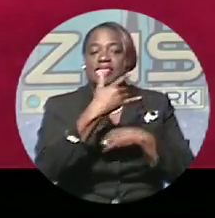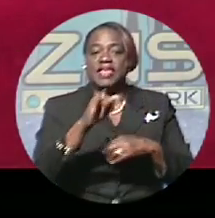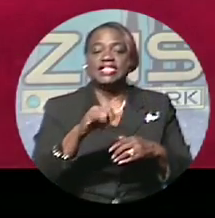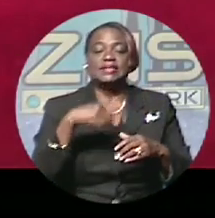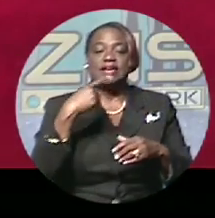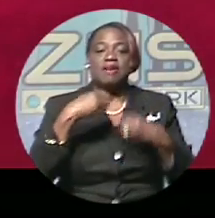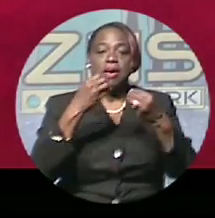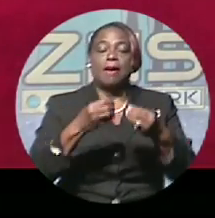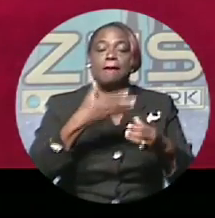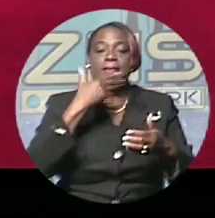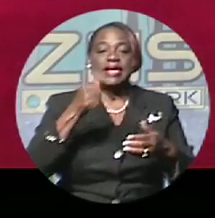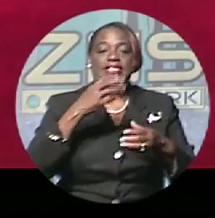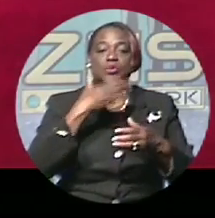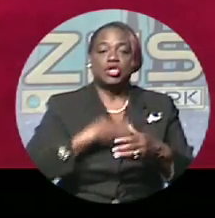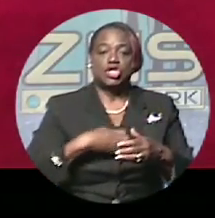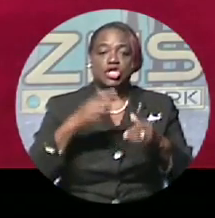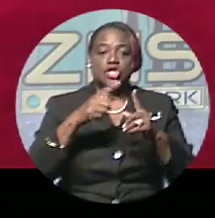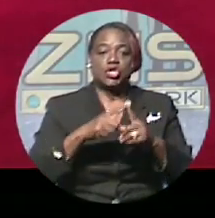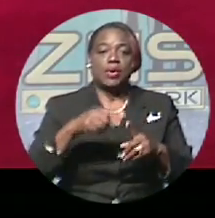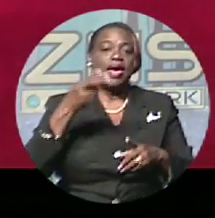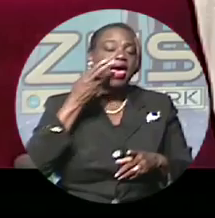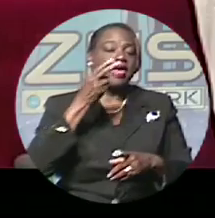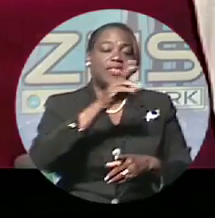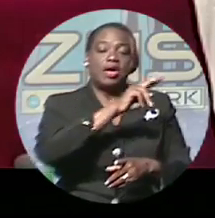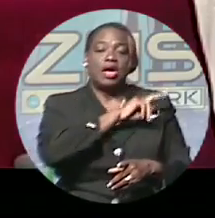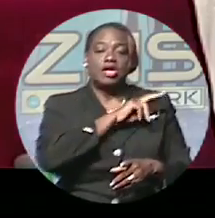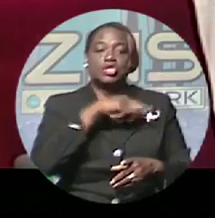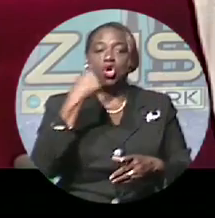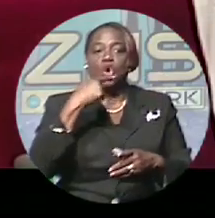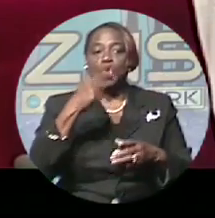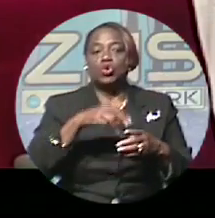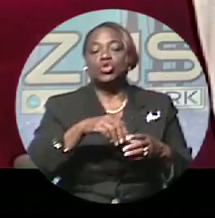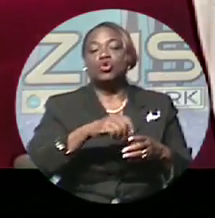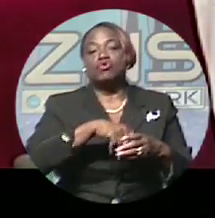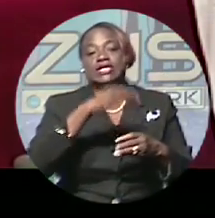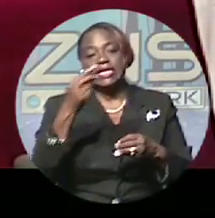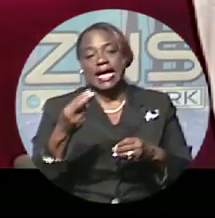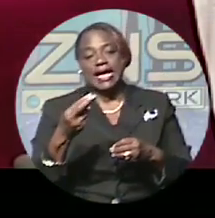wishes to former Free National Movement Senator Heather Hunt, who has asked to resign last month.